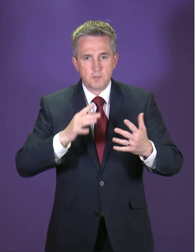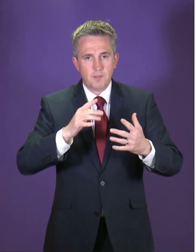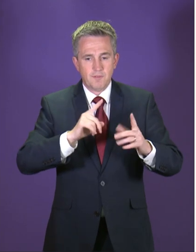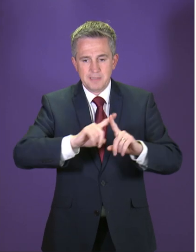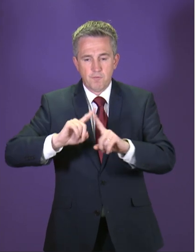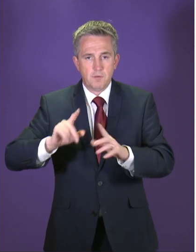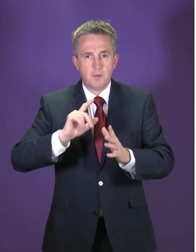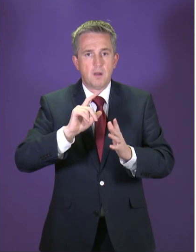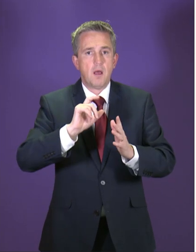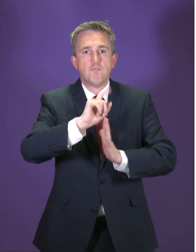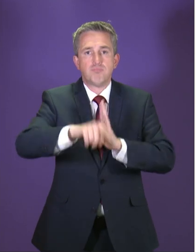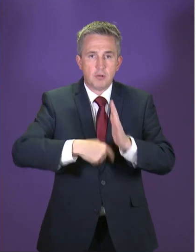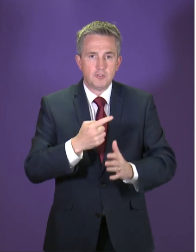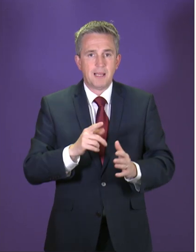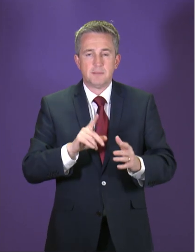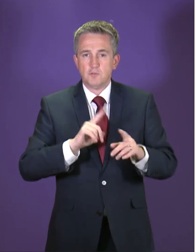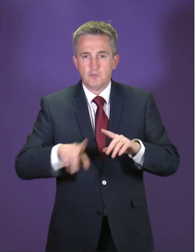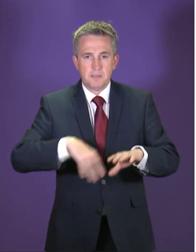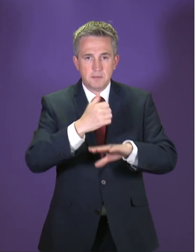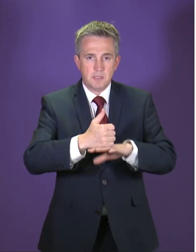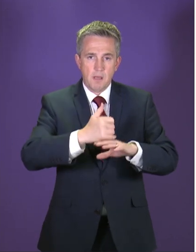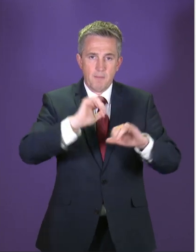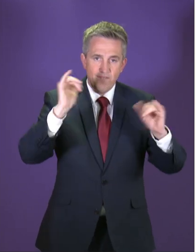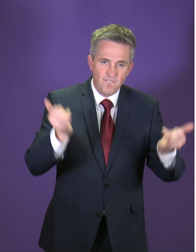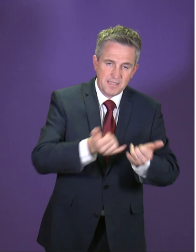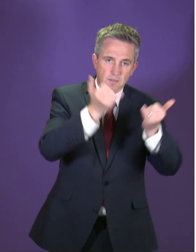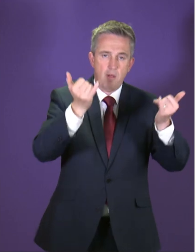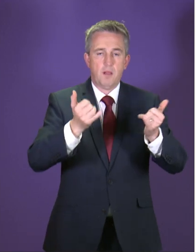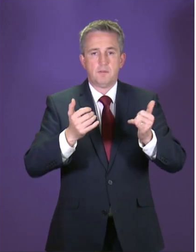in festivals, in training and